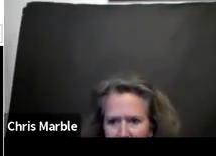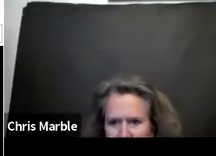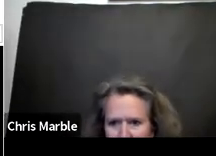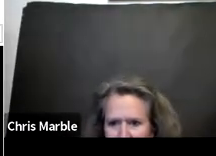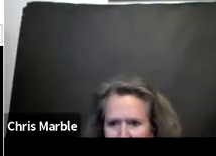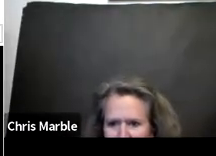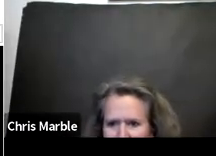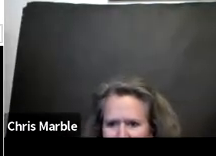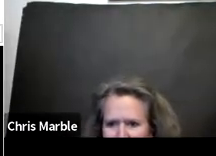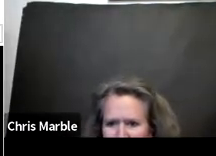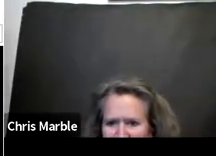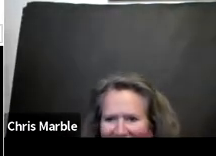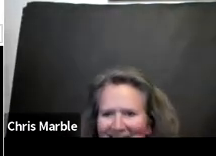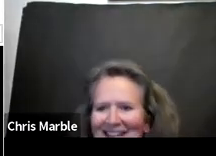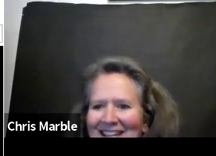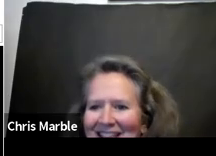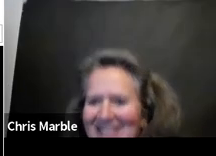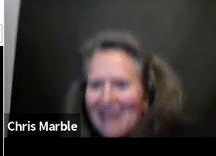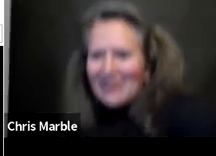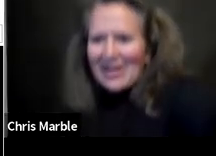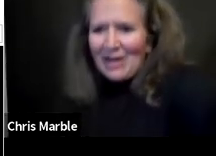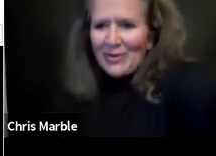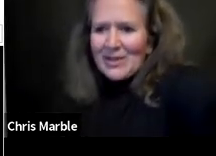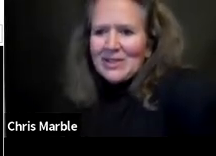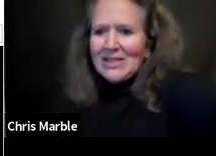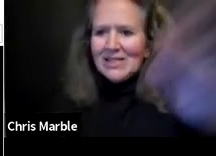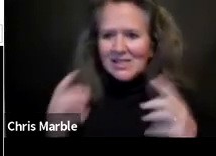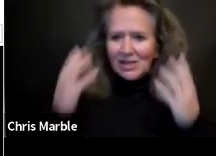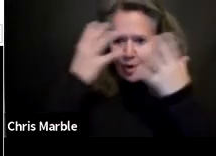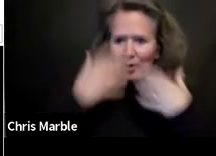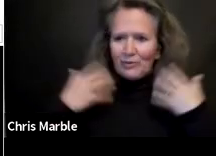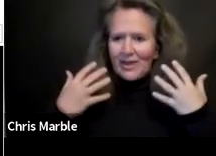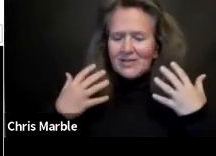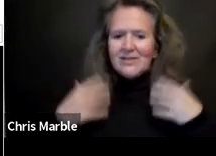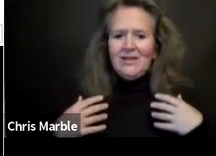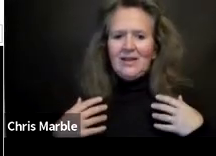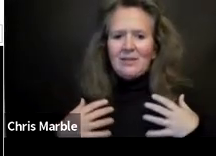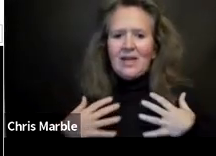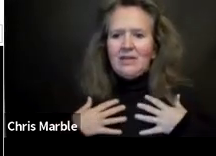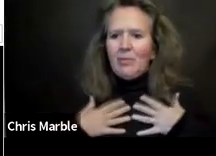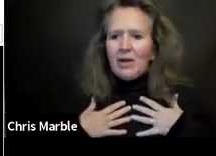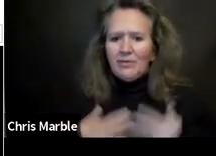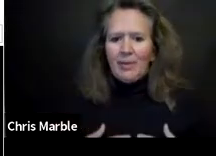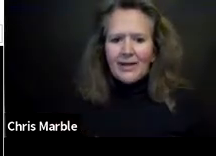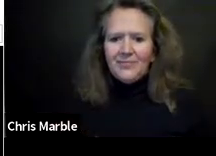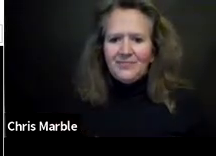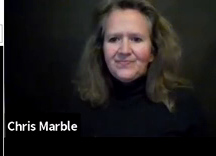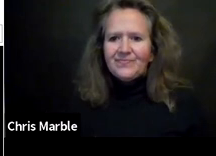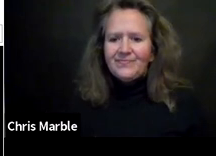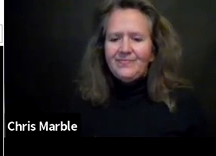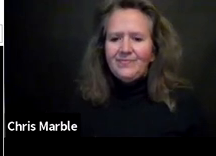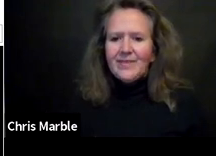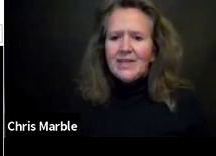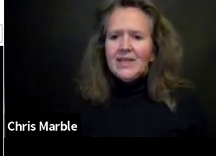like this and that's all you're seeing, that's not very helpful. They really need to see your whole face and even part of your body.